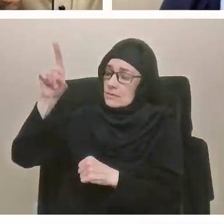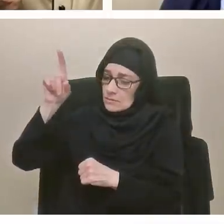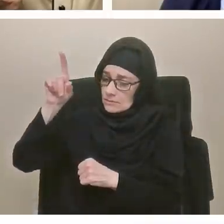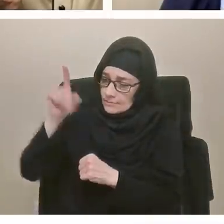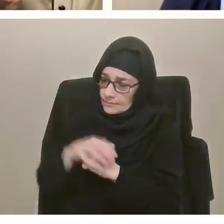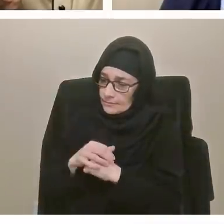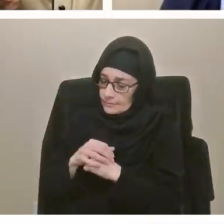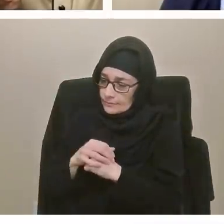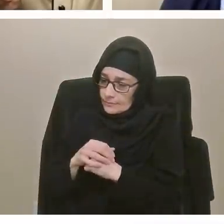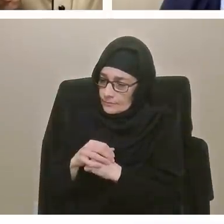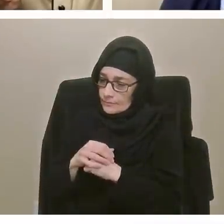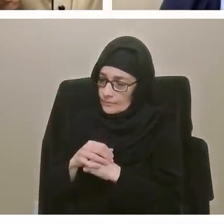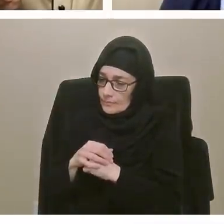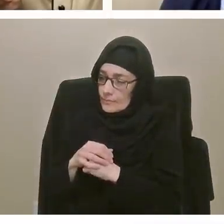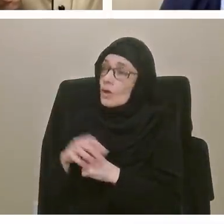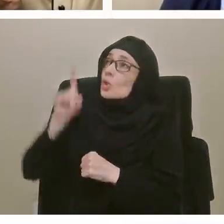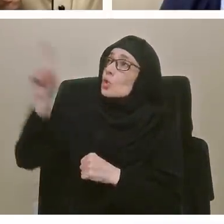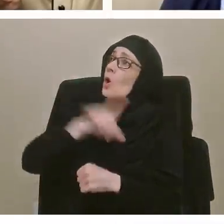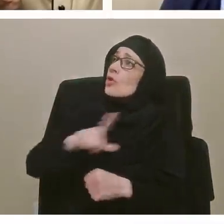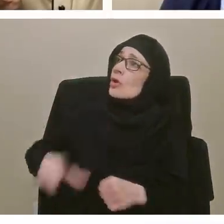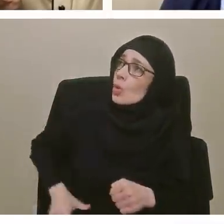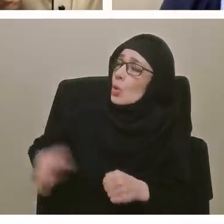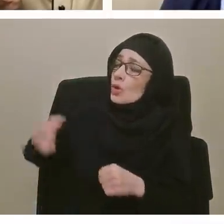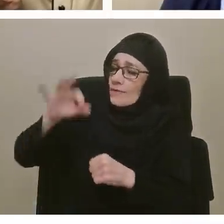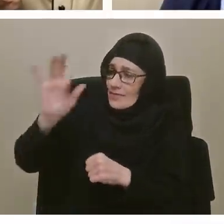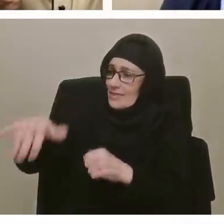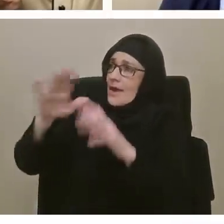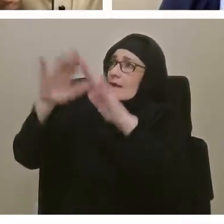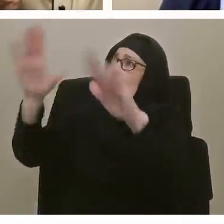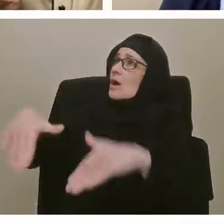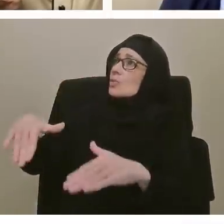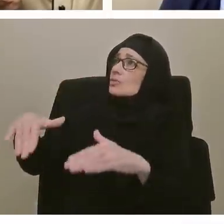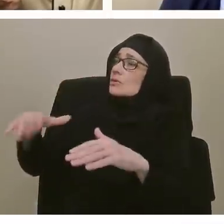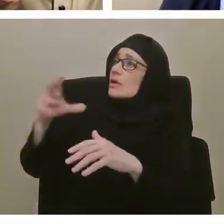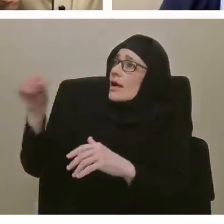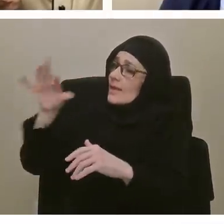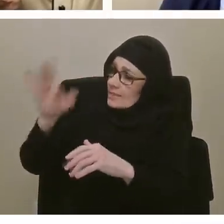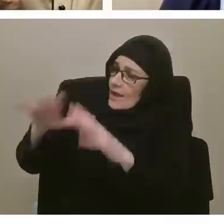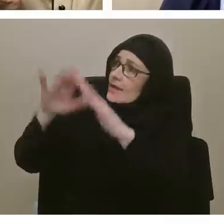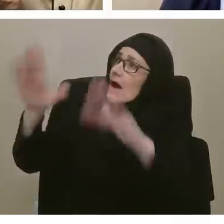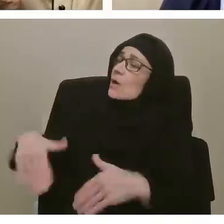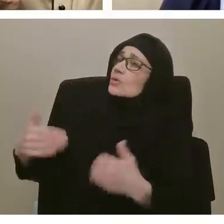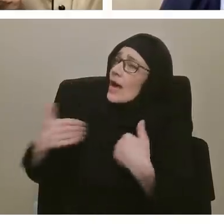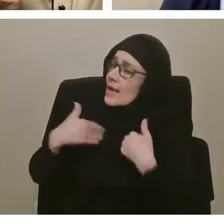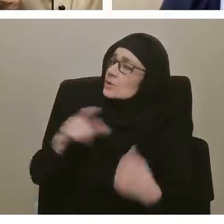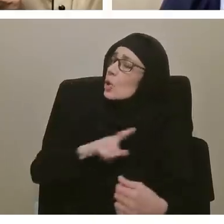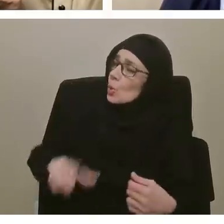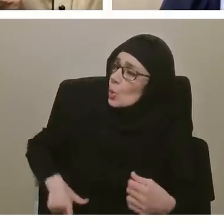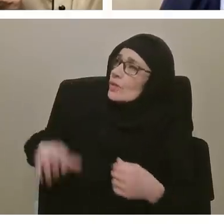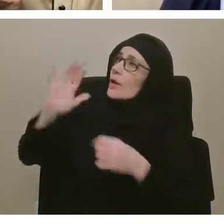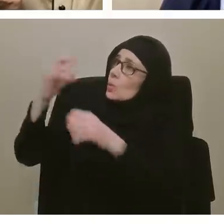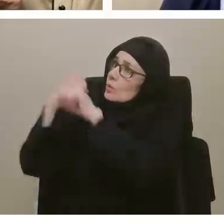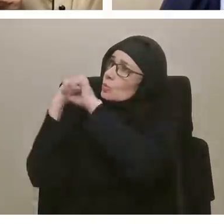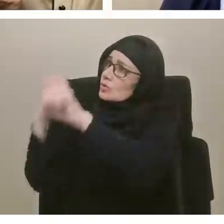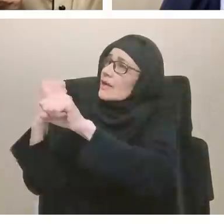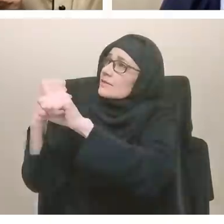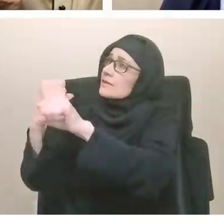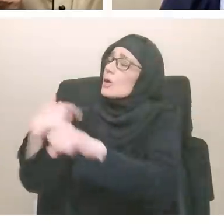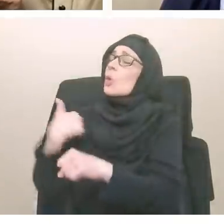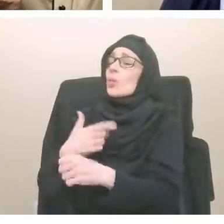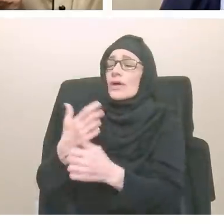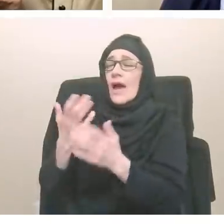wa lil-bayti rabbun yahmi. You are the Lord of that house, and the house has a Lord that will protect it. We ask you to